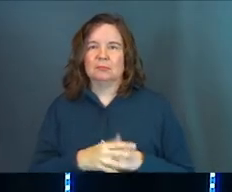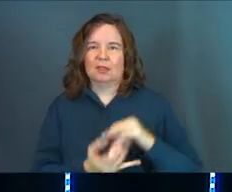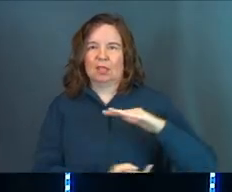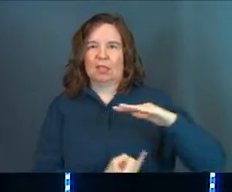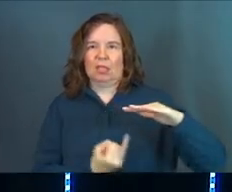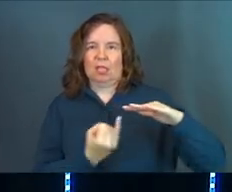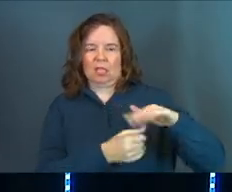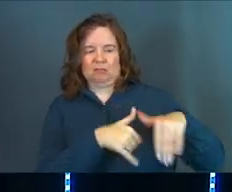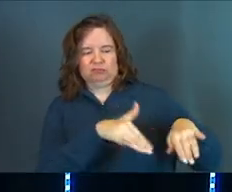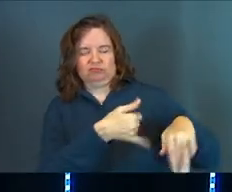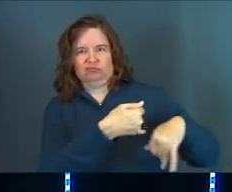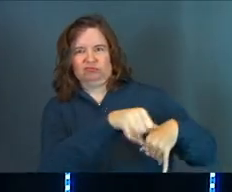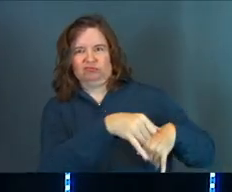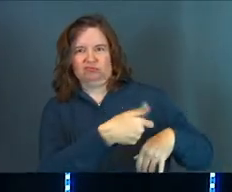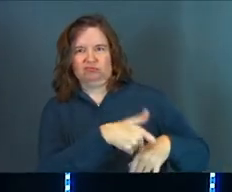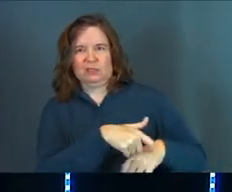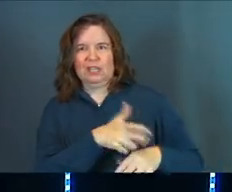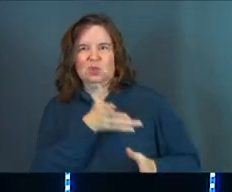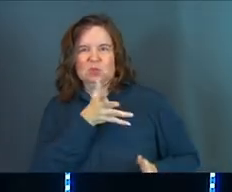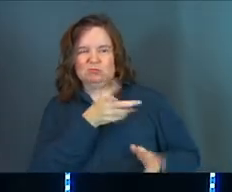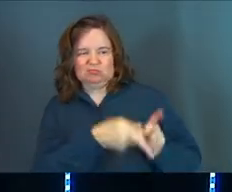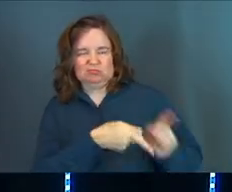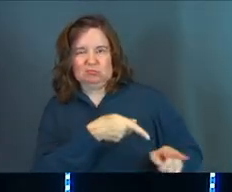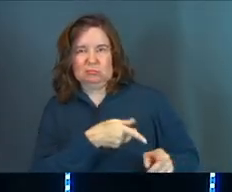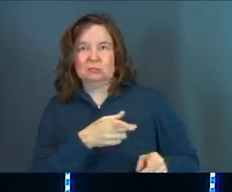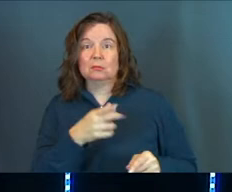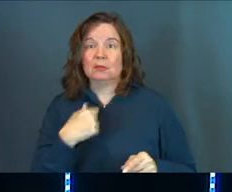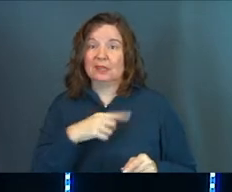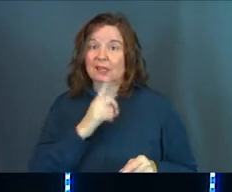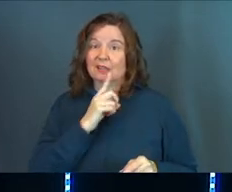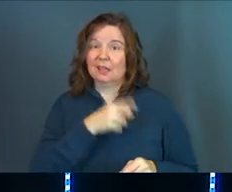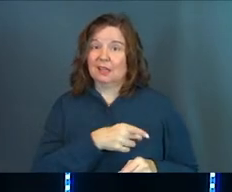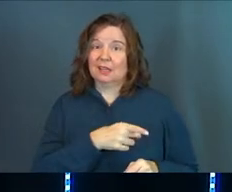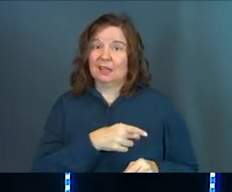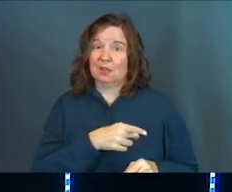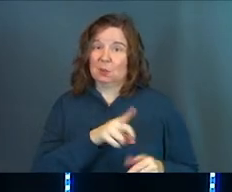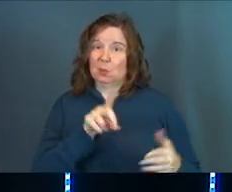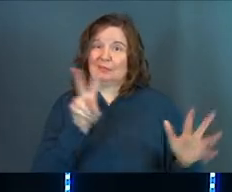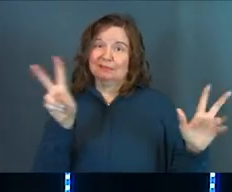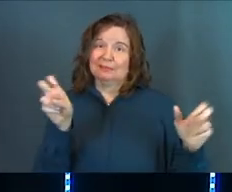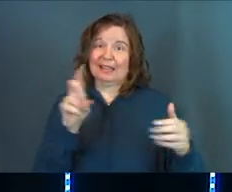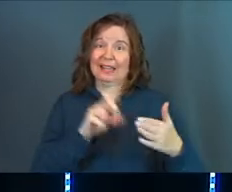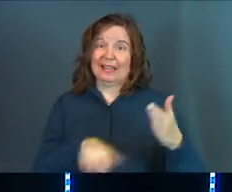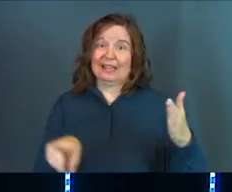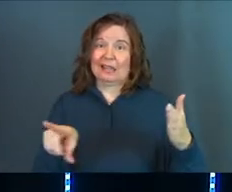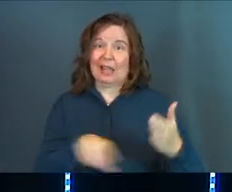was ostracized. He was shamed. Dare I say he was canceled?